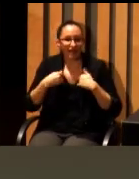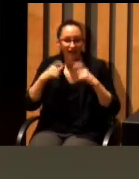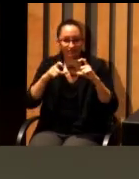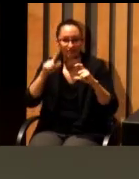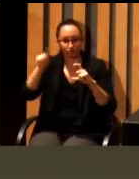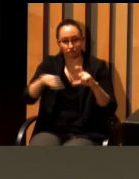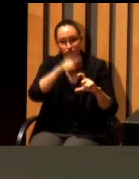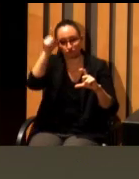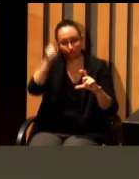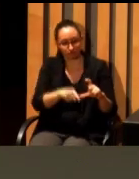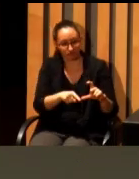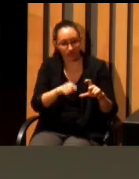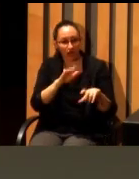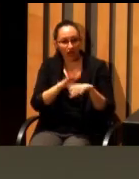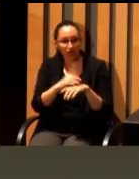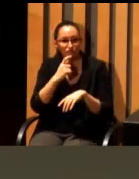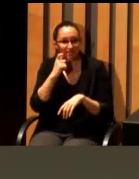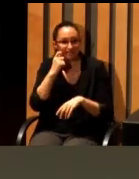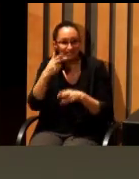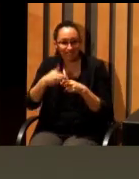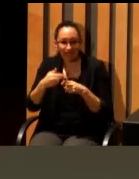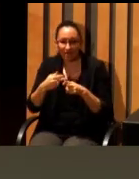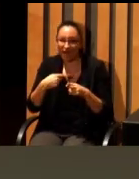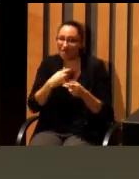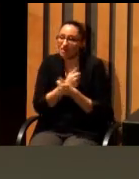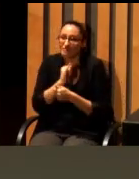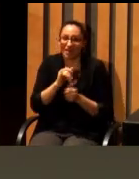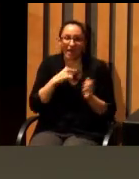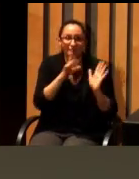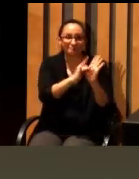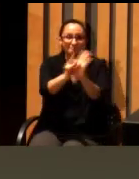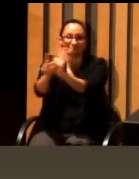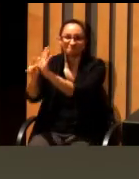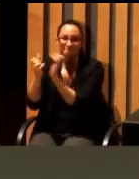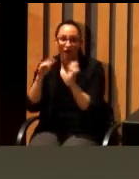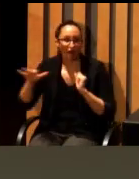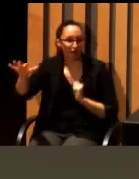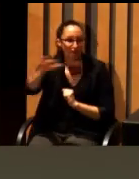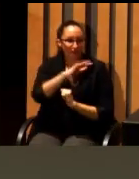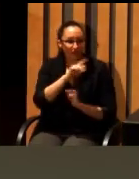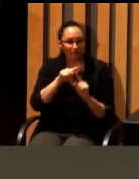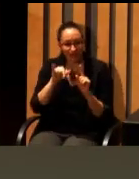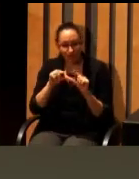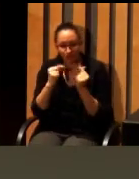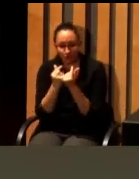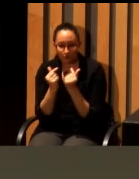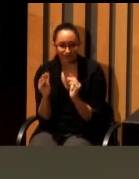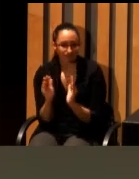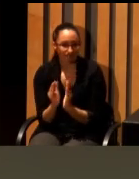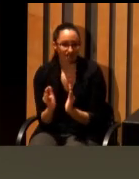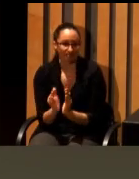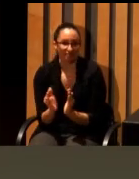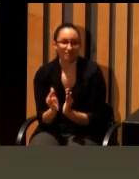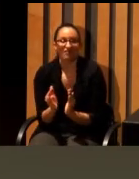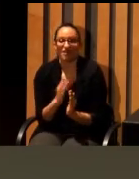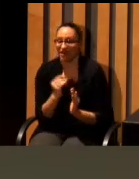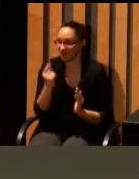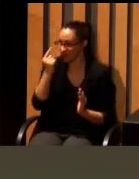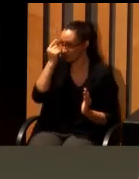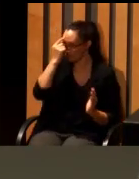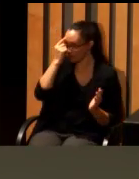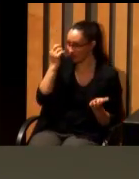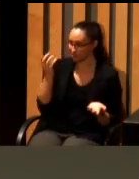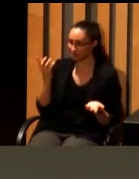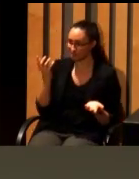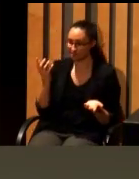the Redskins' name, and I loved it, and I put it all over. But it was a very small group, and I actually felt like if I asked if she